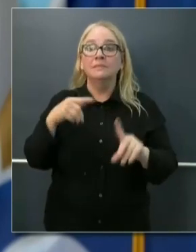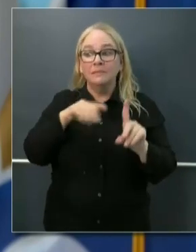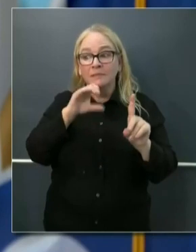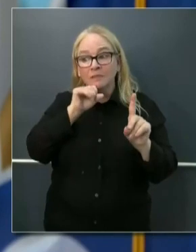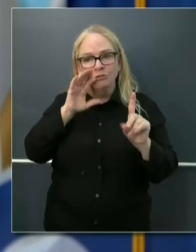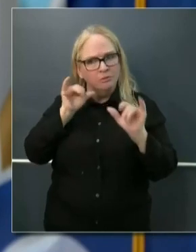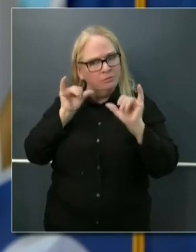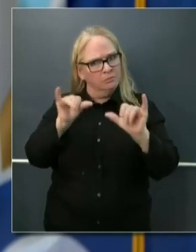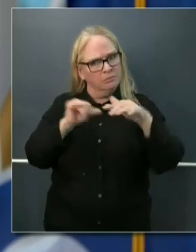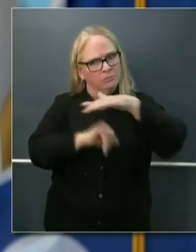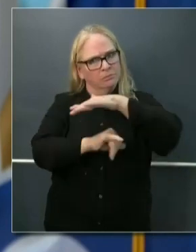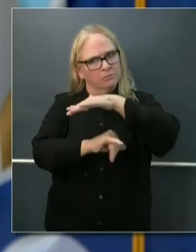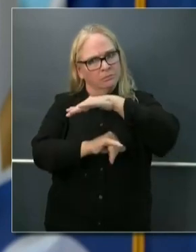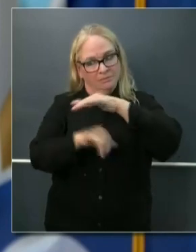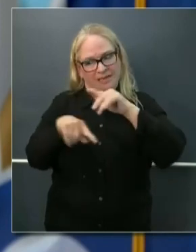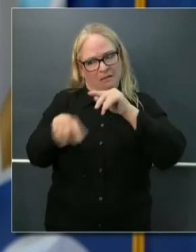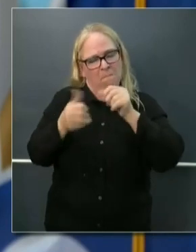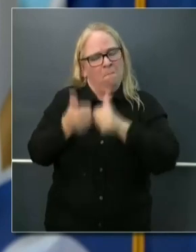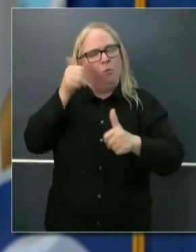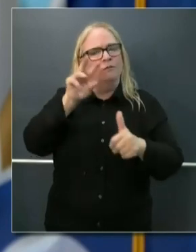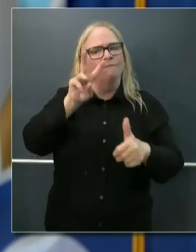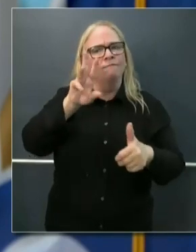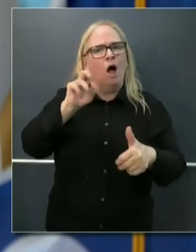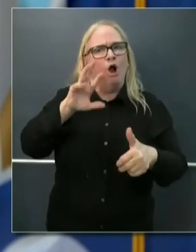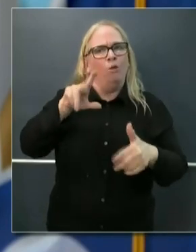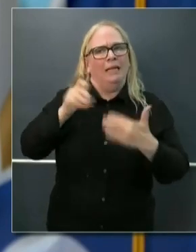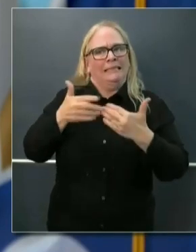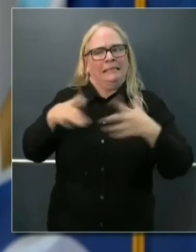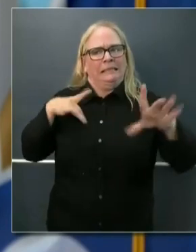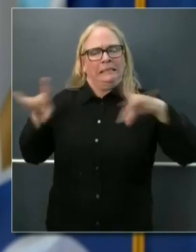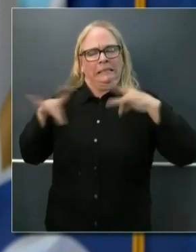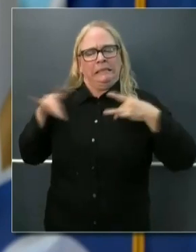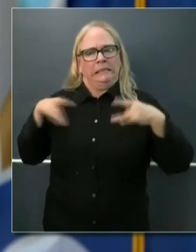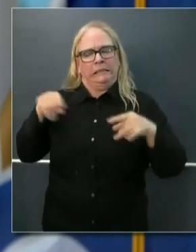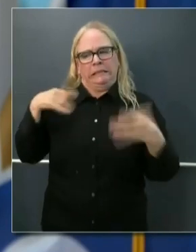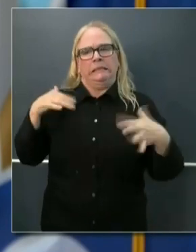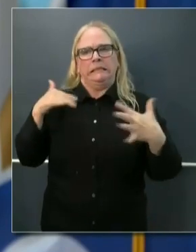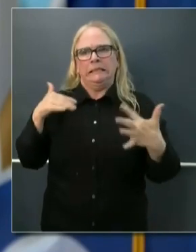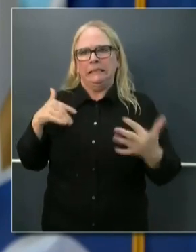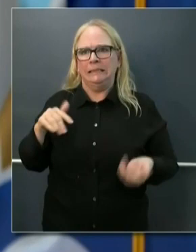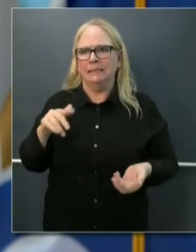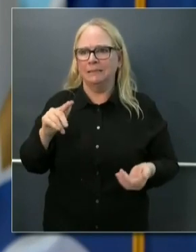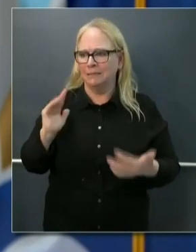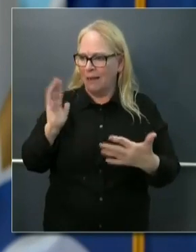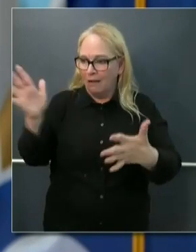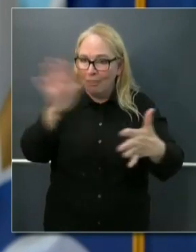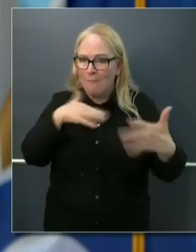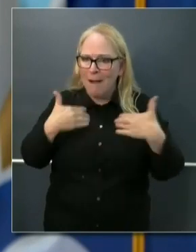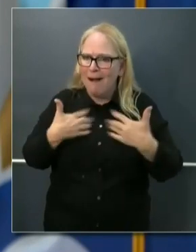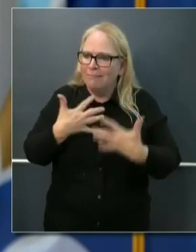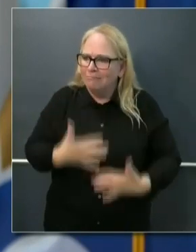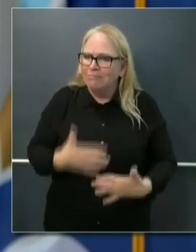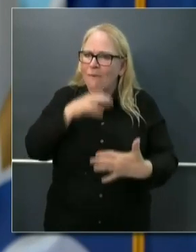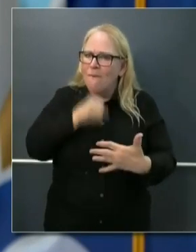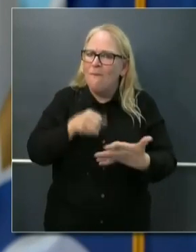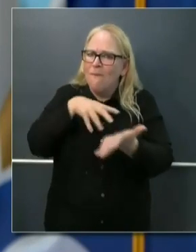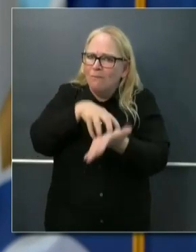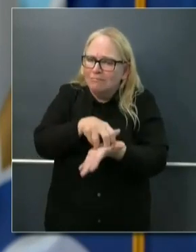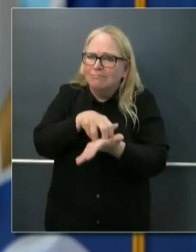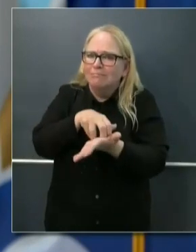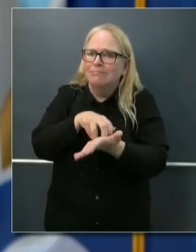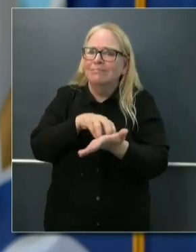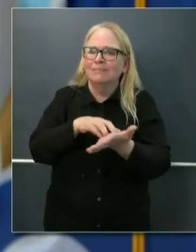vulnerable population and those with compromised immune systems, we are going to be, yes, particularly